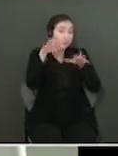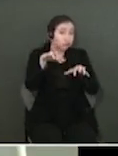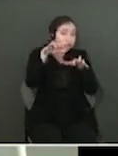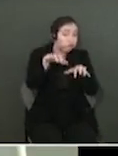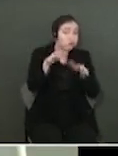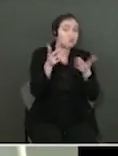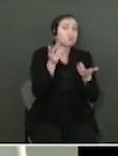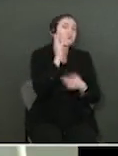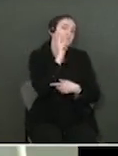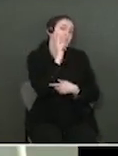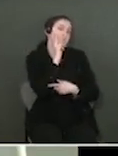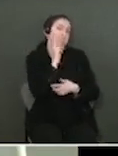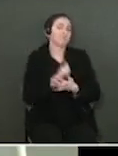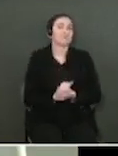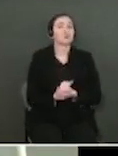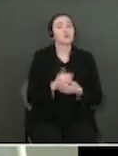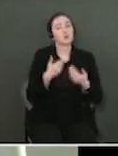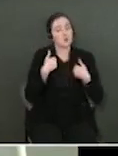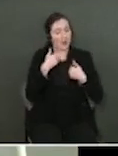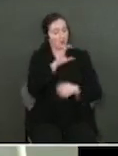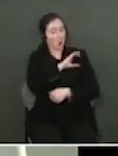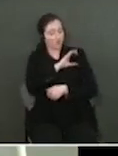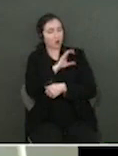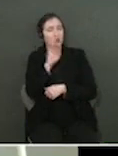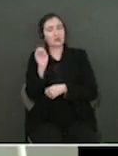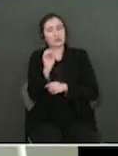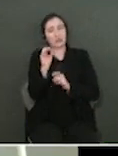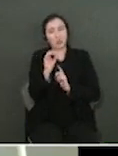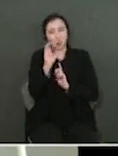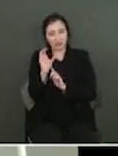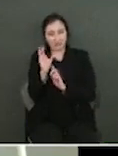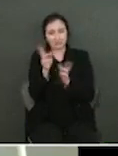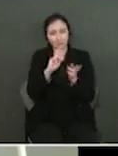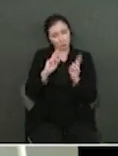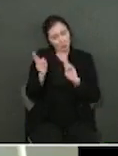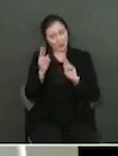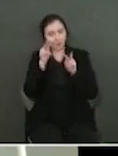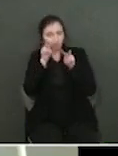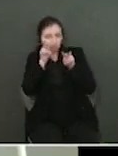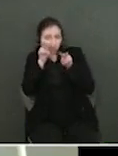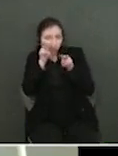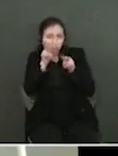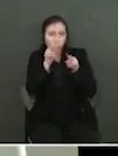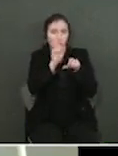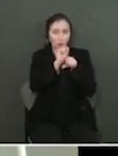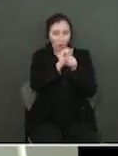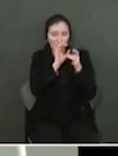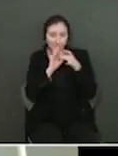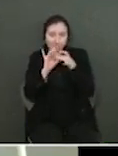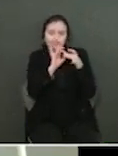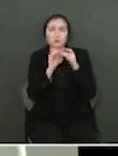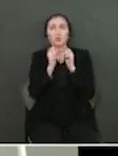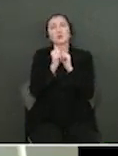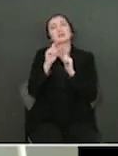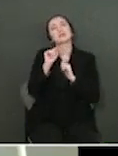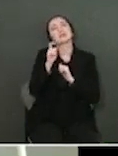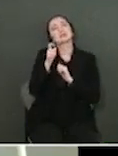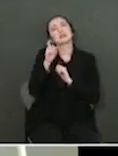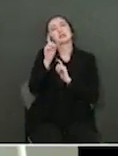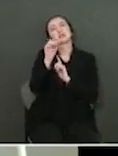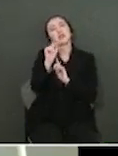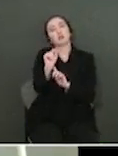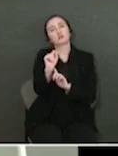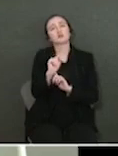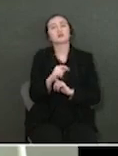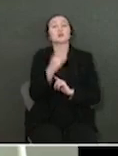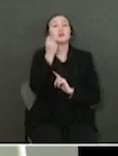officers in the Emergency Operations Center watching this and working closely with TxDOT. In the event that the temperature